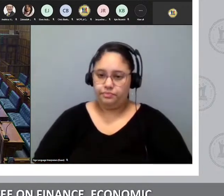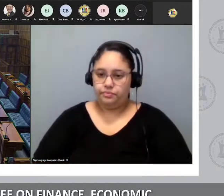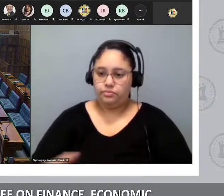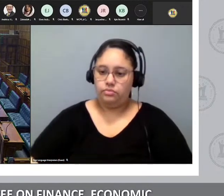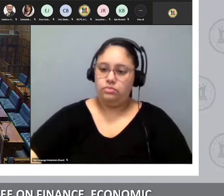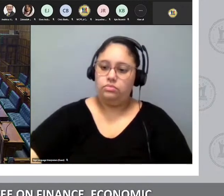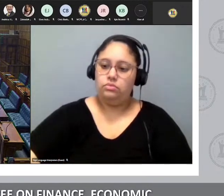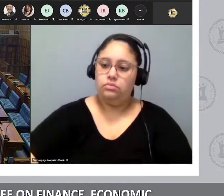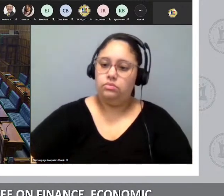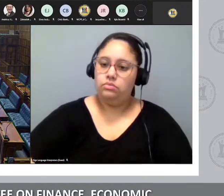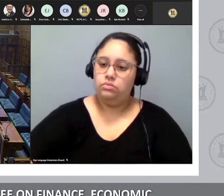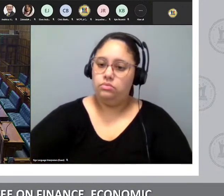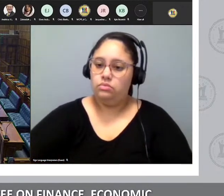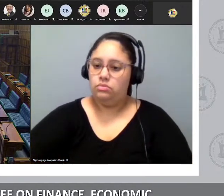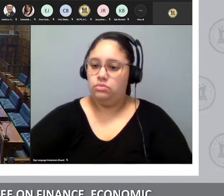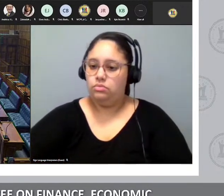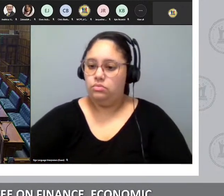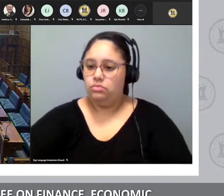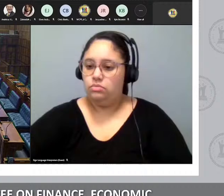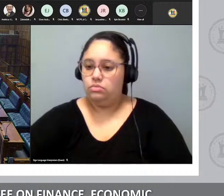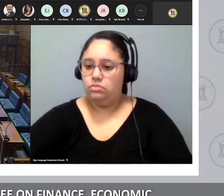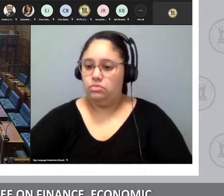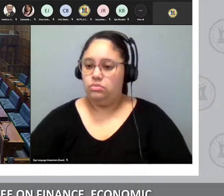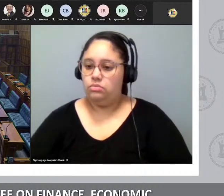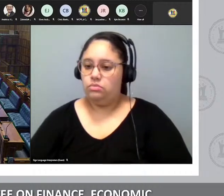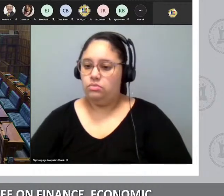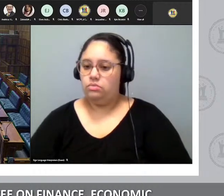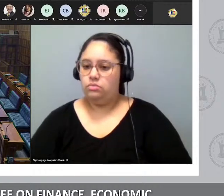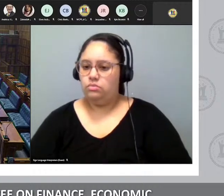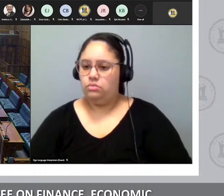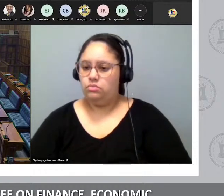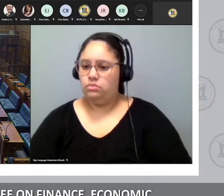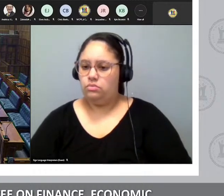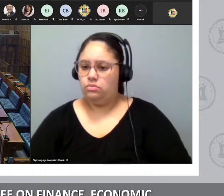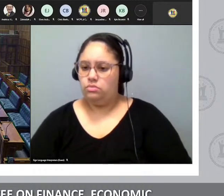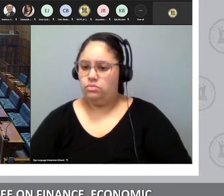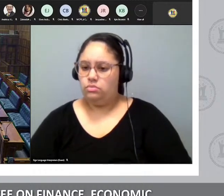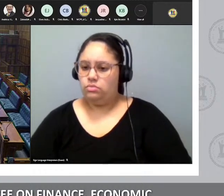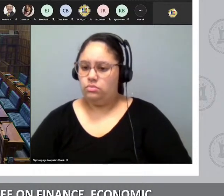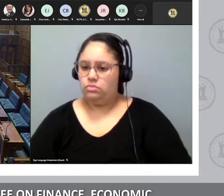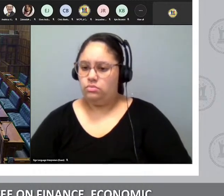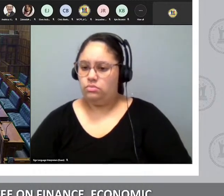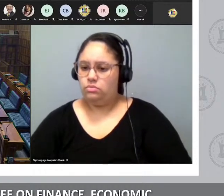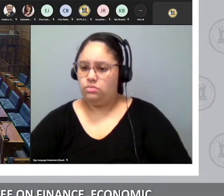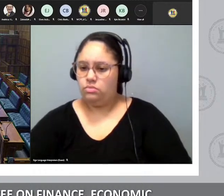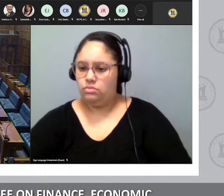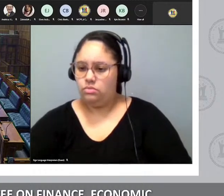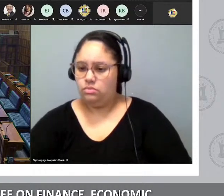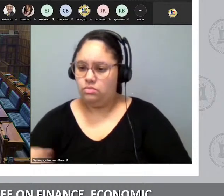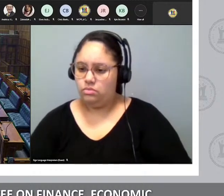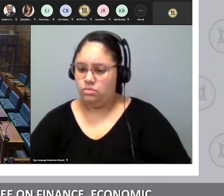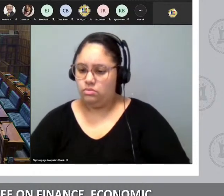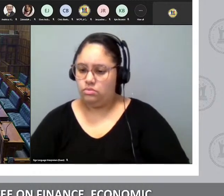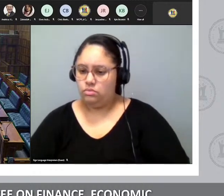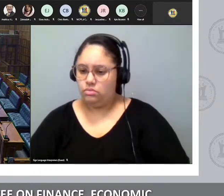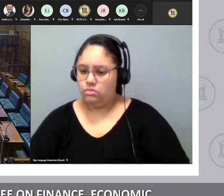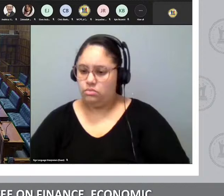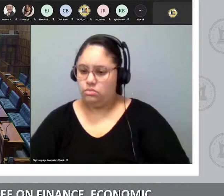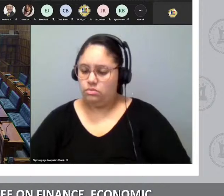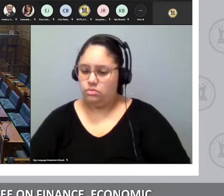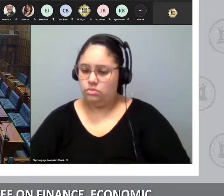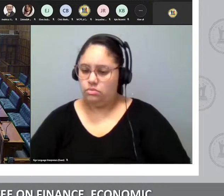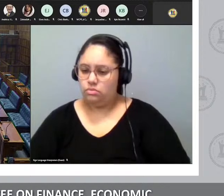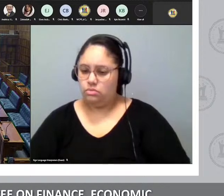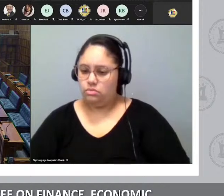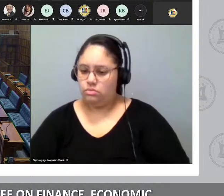inlo no thank you chair person good morning one second to the team um uh I think it